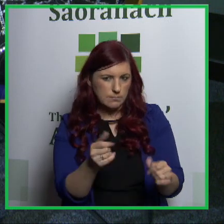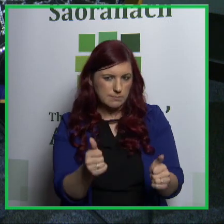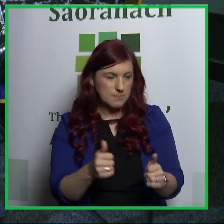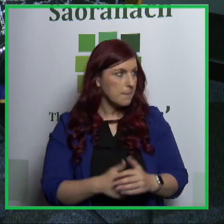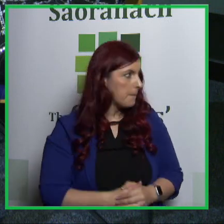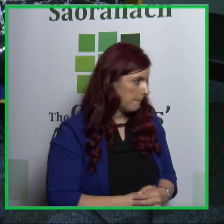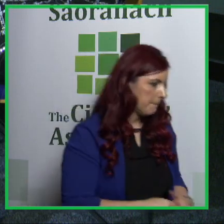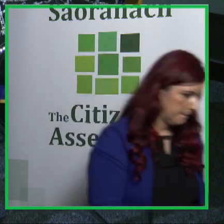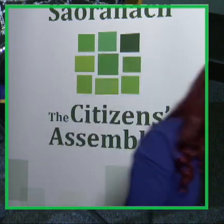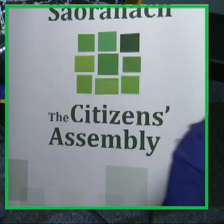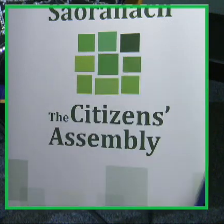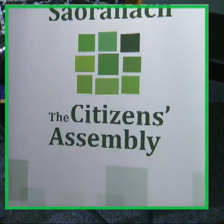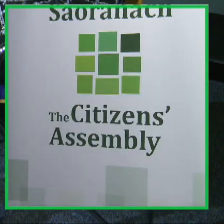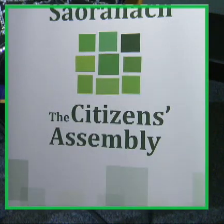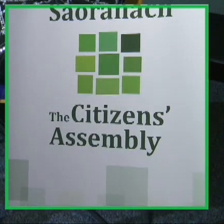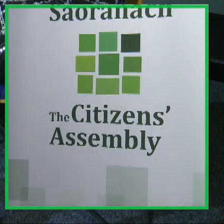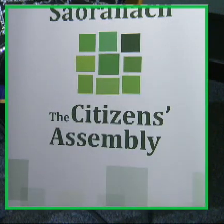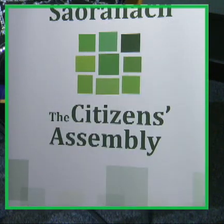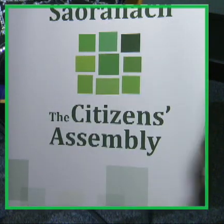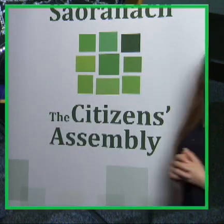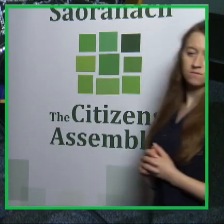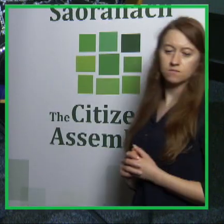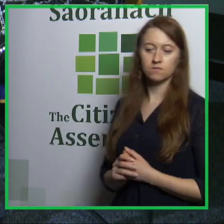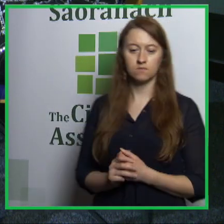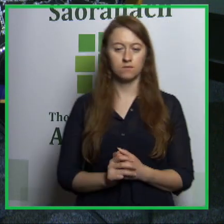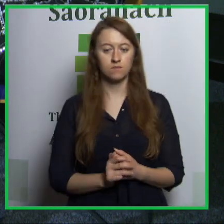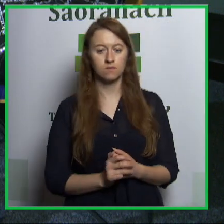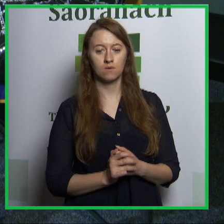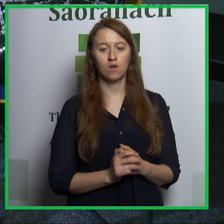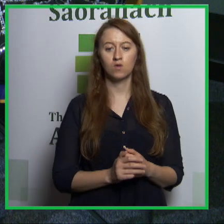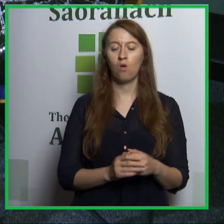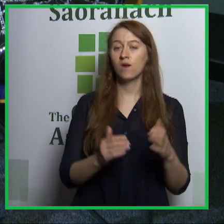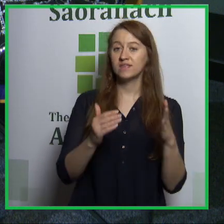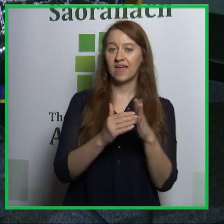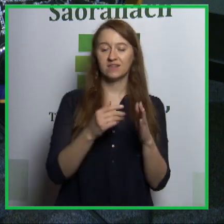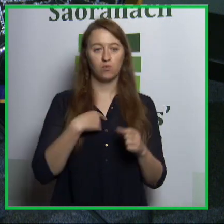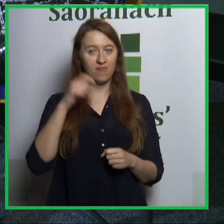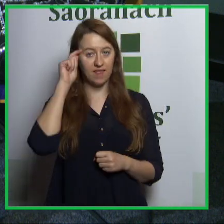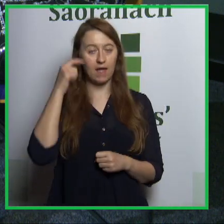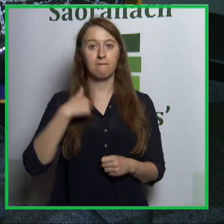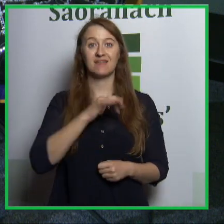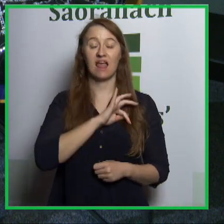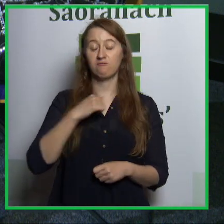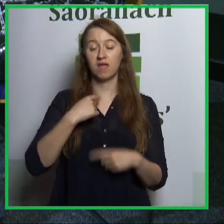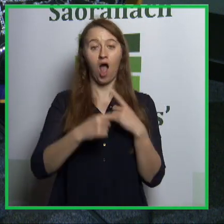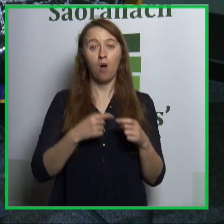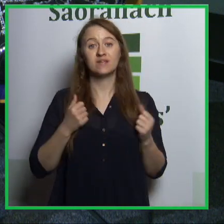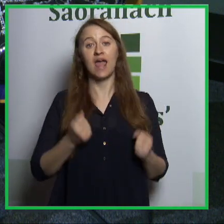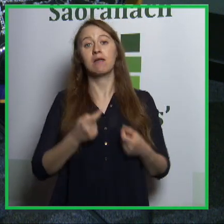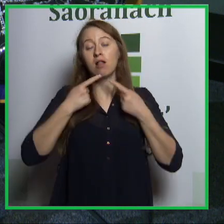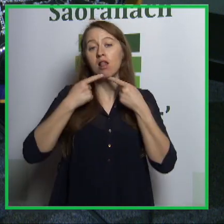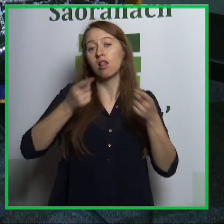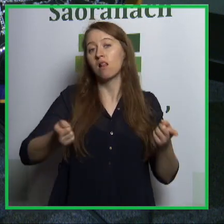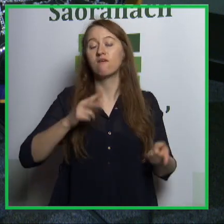Absolutely, Gillian. I suppose I've always had a voice. I've always been able to speak my voice, but no one heard what I had to say. You know,